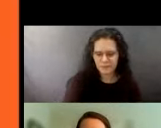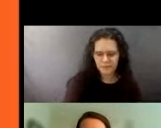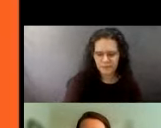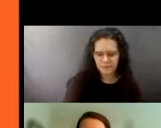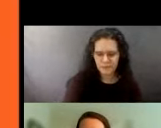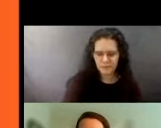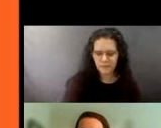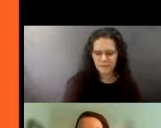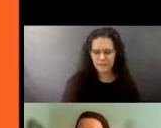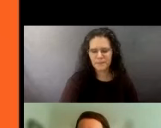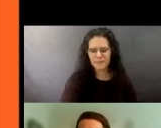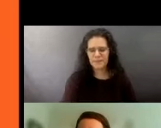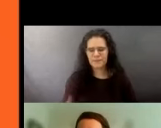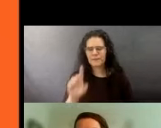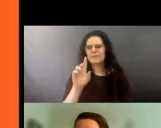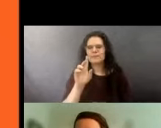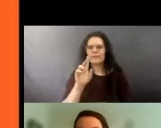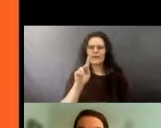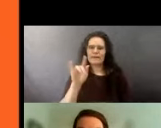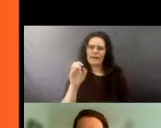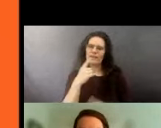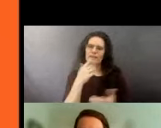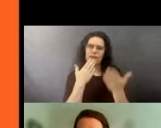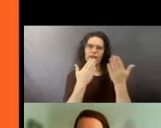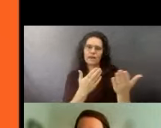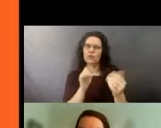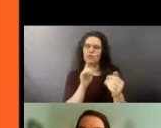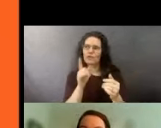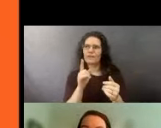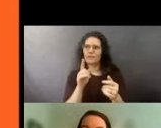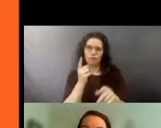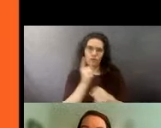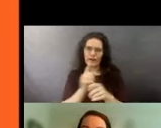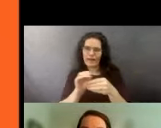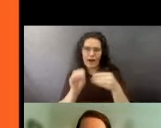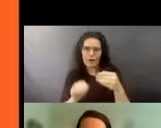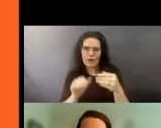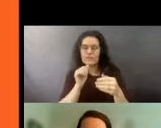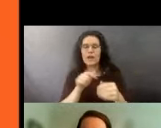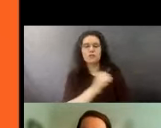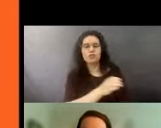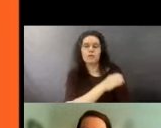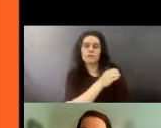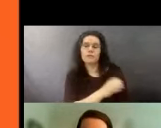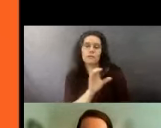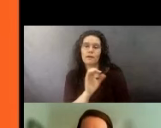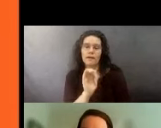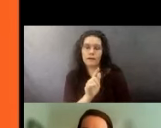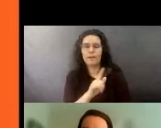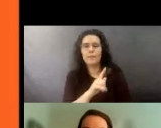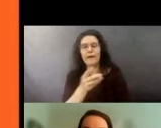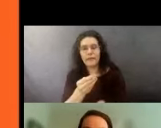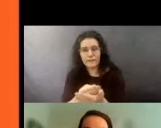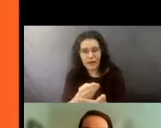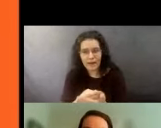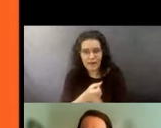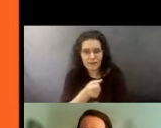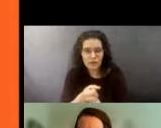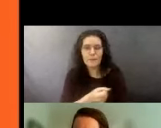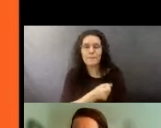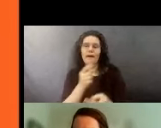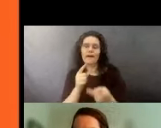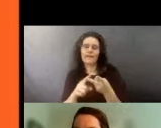the outcomes as more than just, or not just limited to clinical, but also the financing, the economic impact,